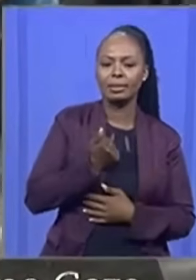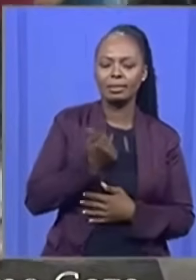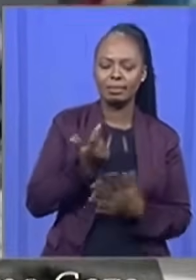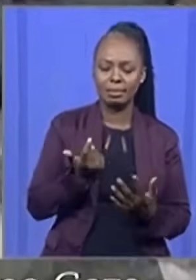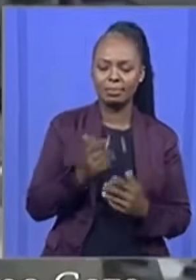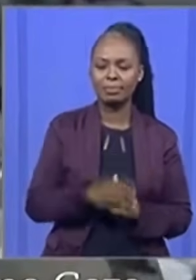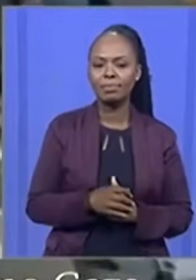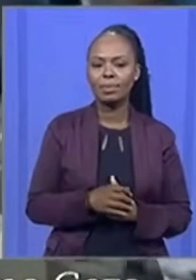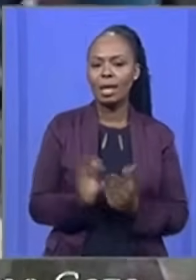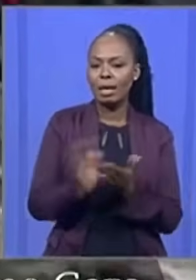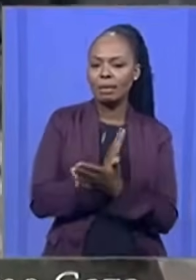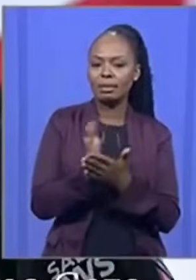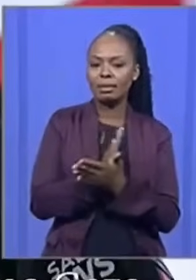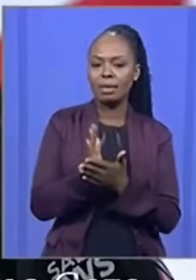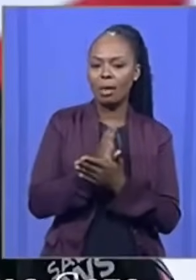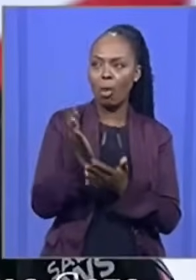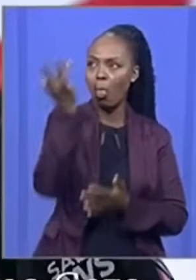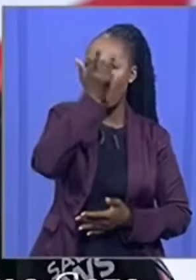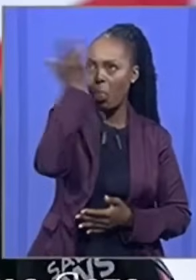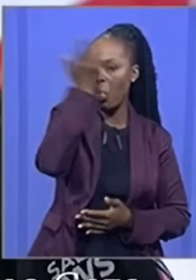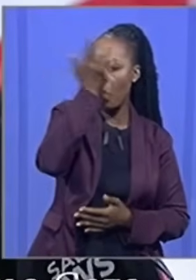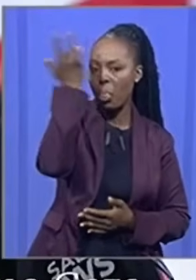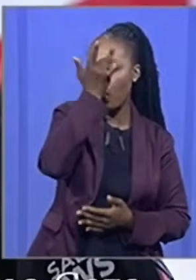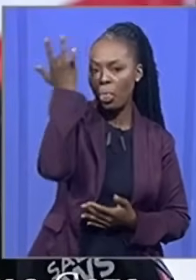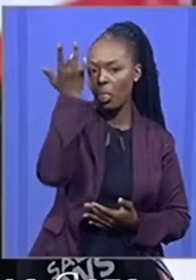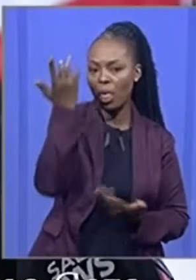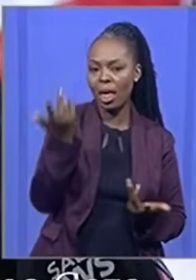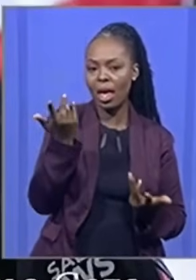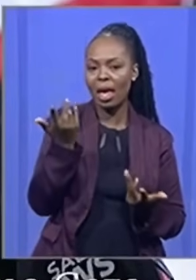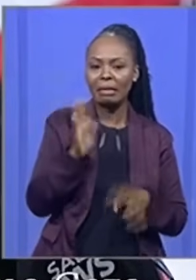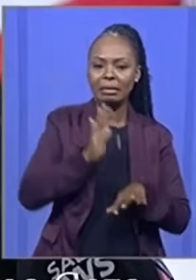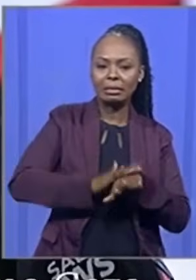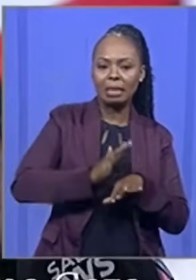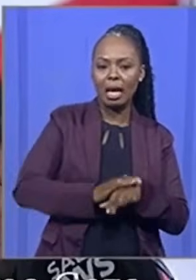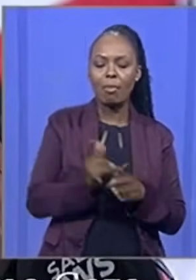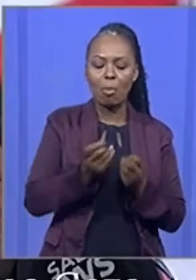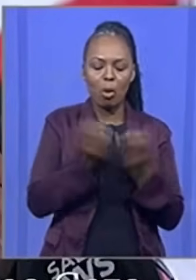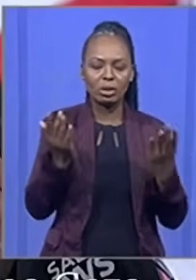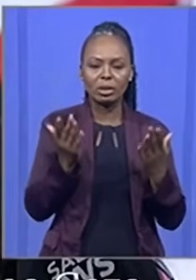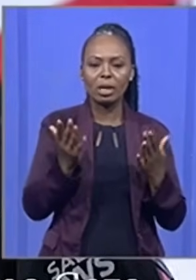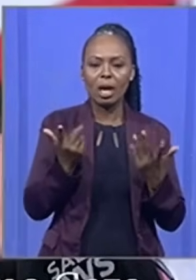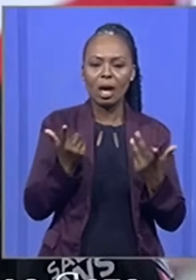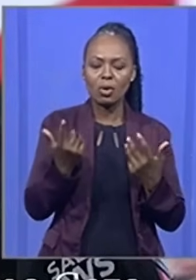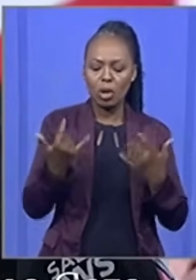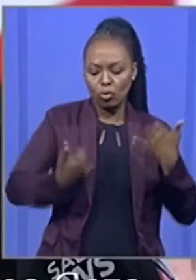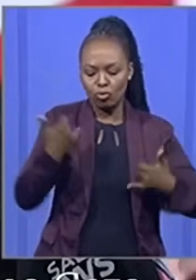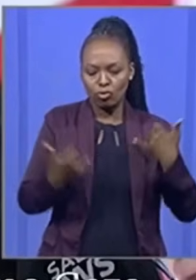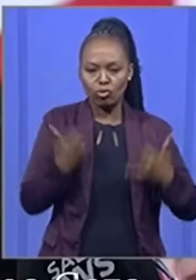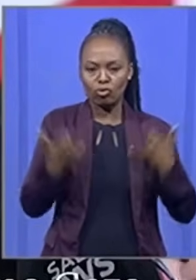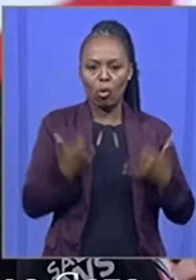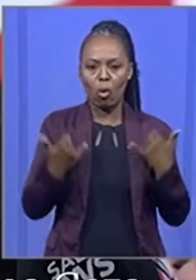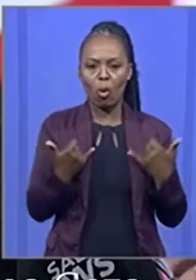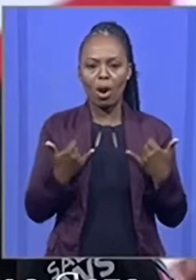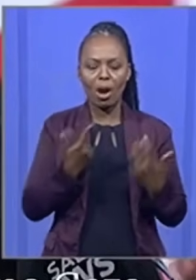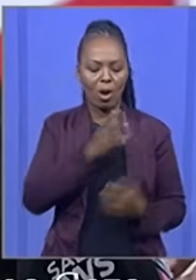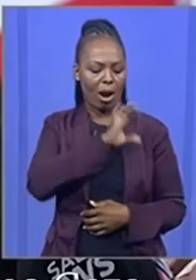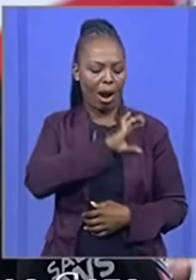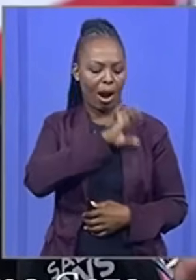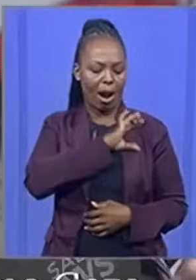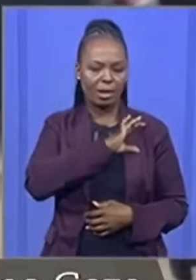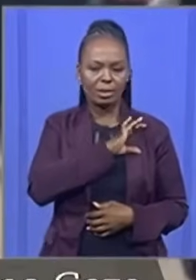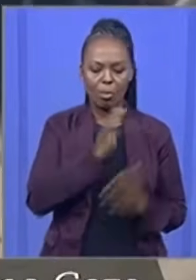are not familiar with that theology, we want body of Christ. So if one part of the body suffers, we